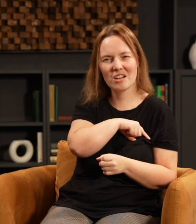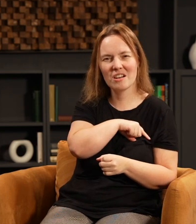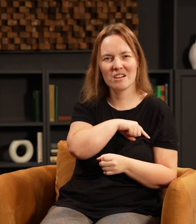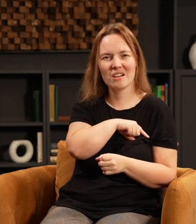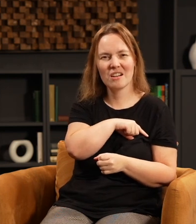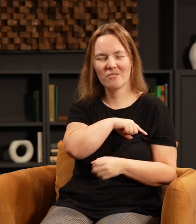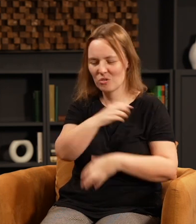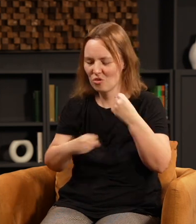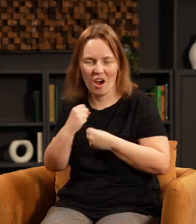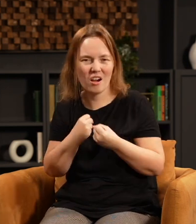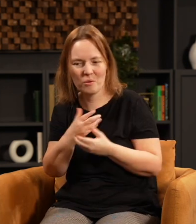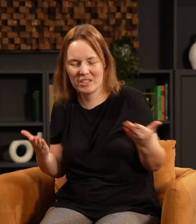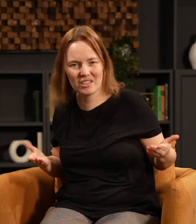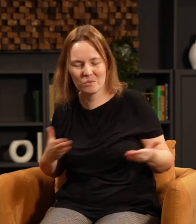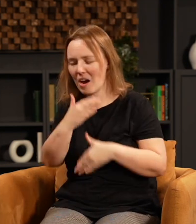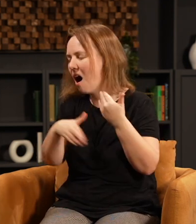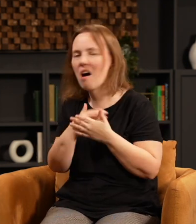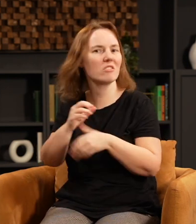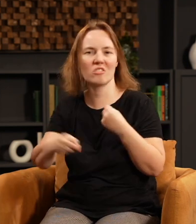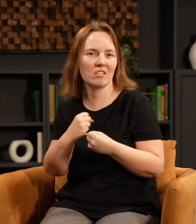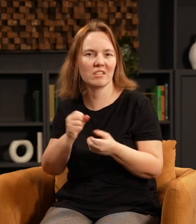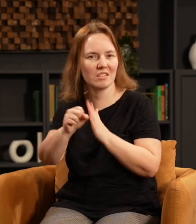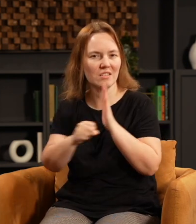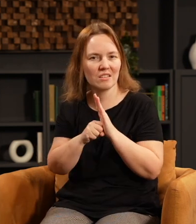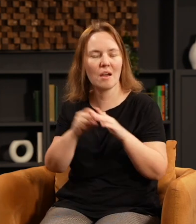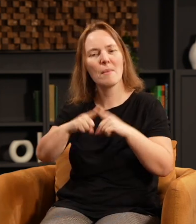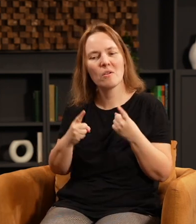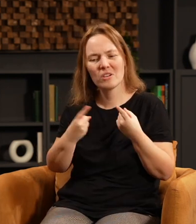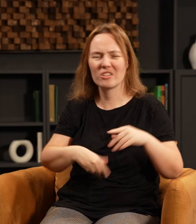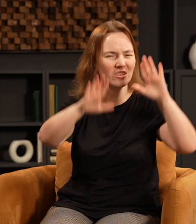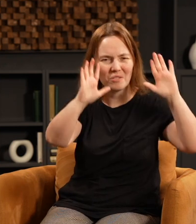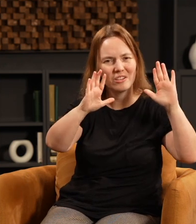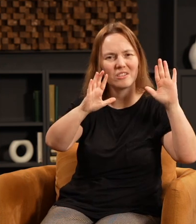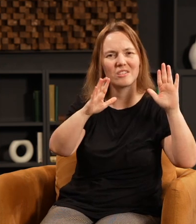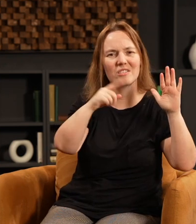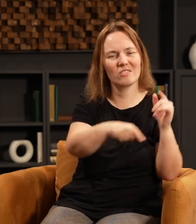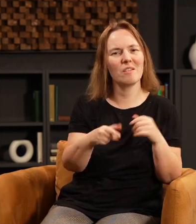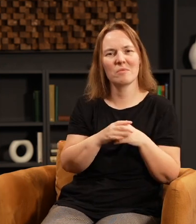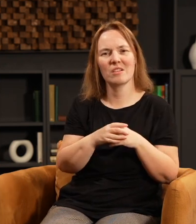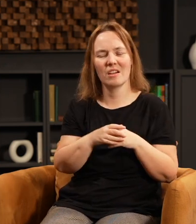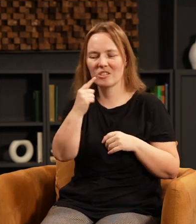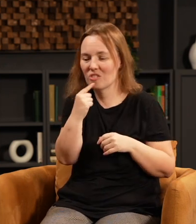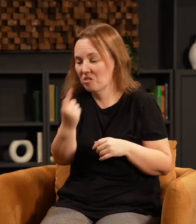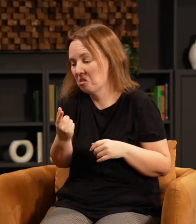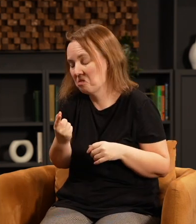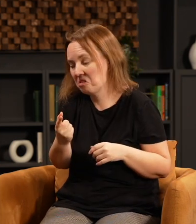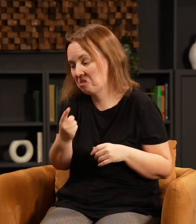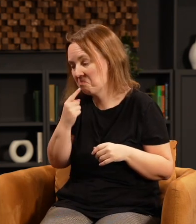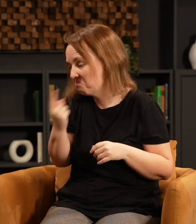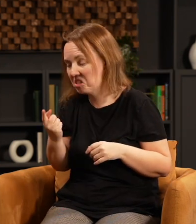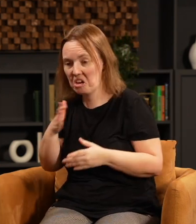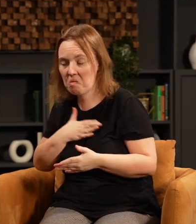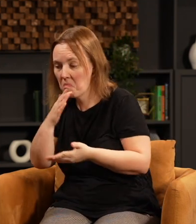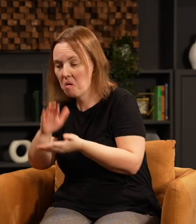these things. We can all struggle in these seasons, but we don't just give ourselves to them. I don't just say to my wife, I treat you like dirt because,